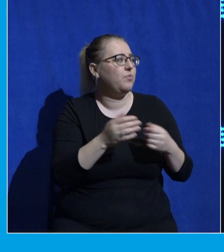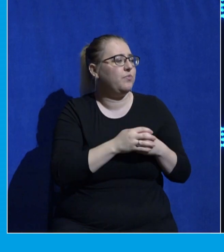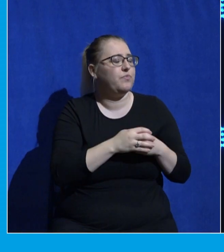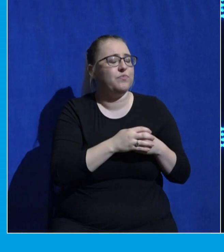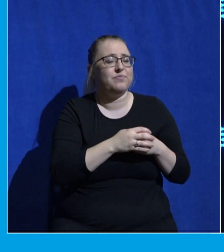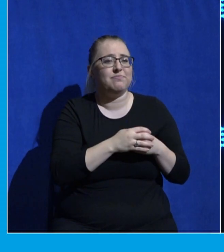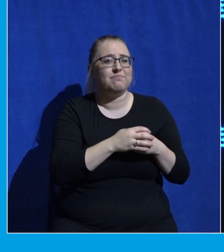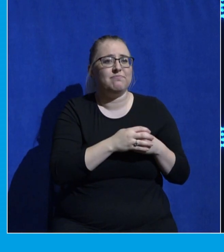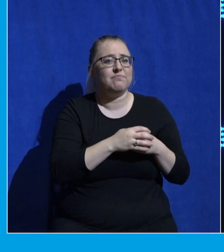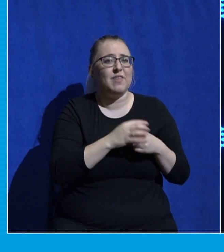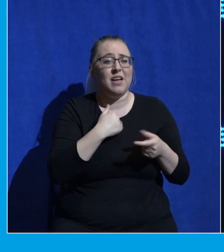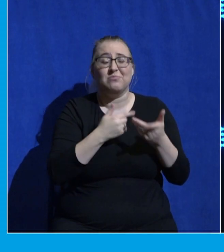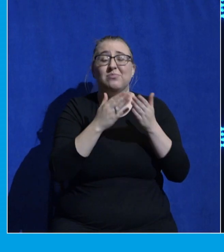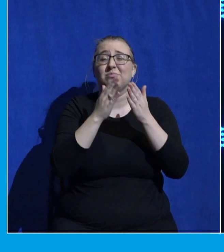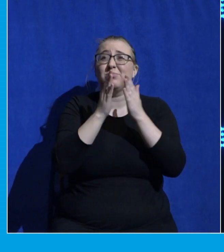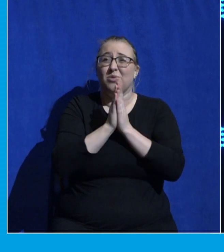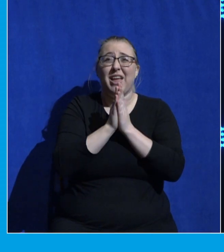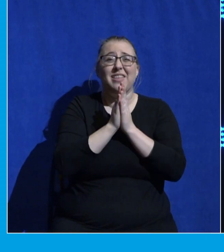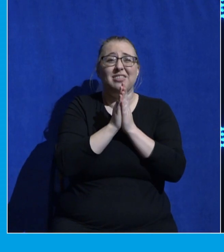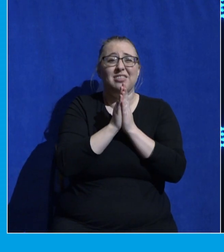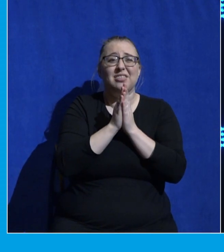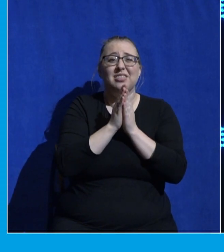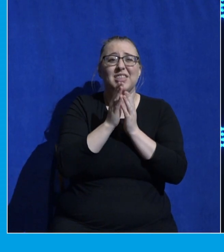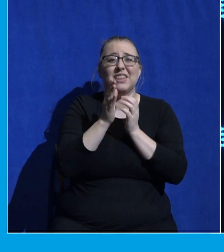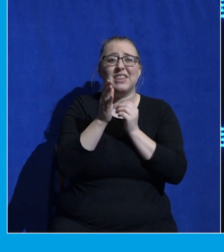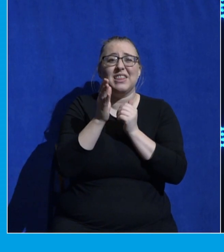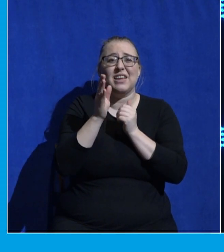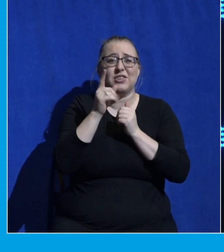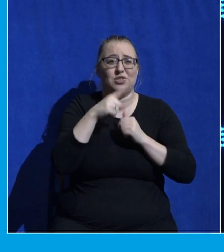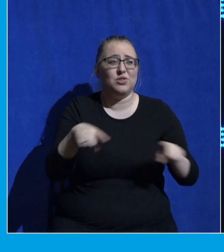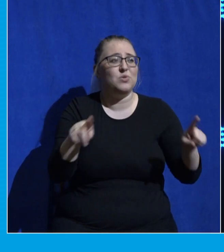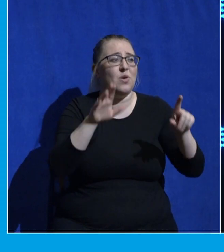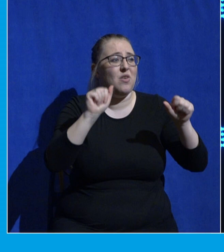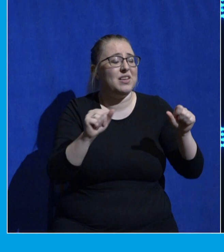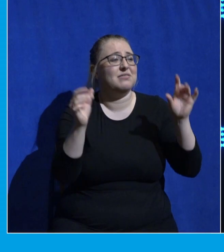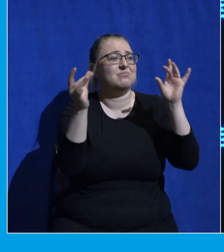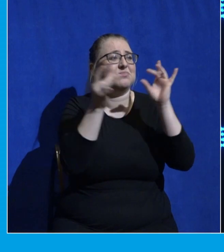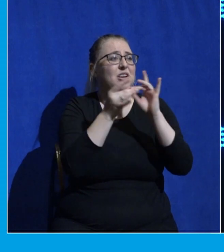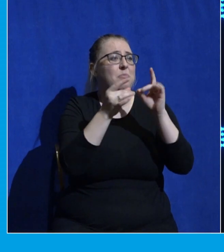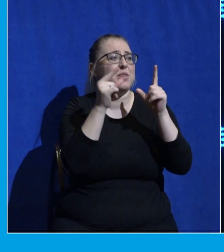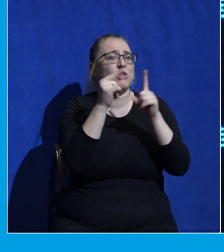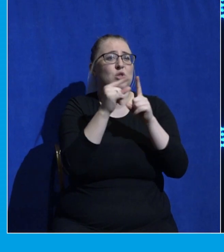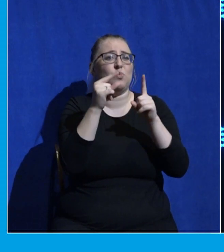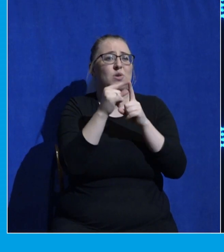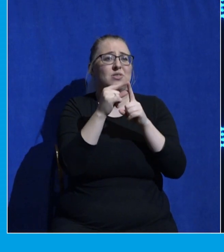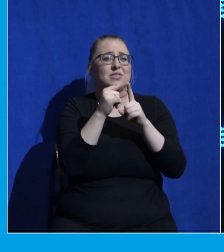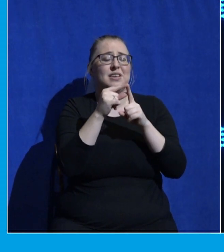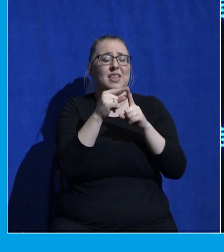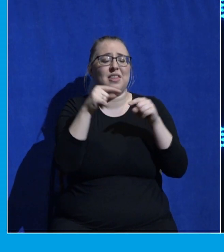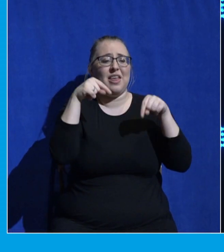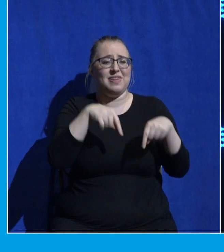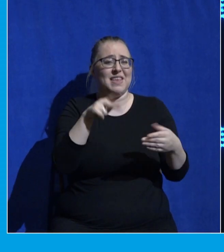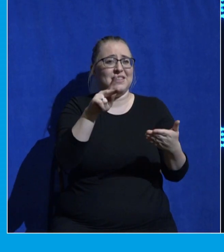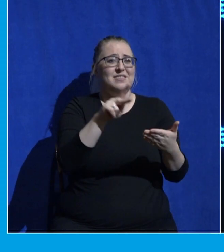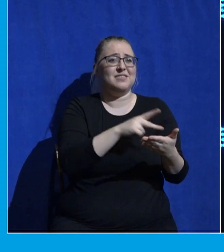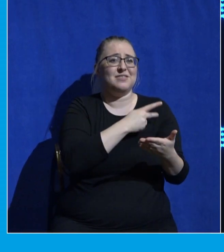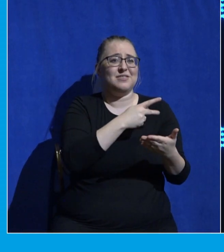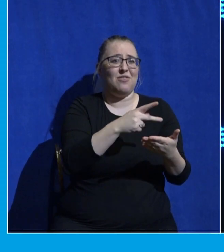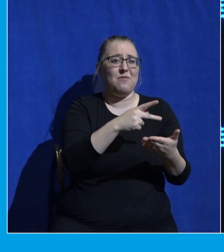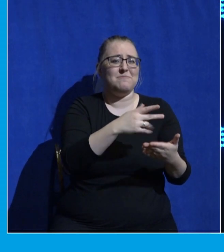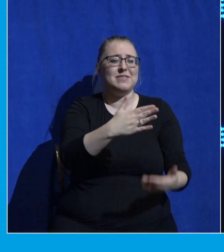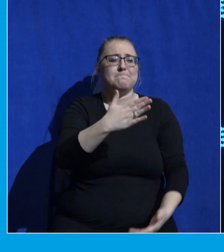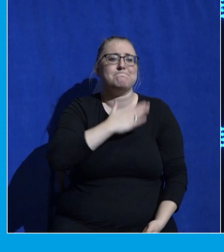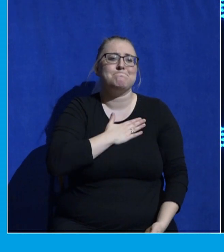that with Psalm 121, I pray that you're able to say these words, that this song is my